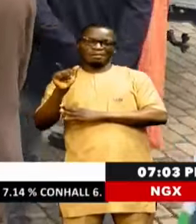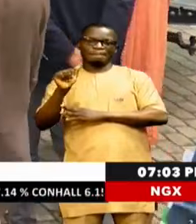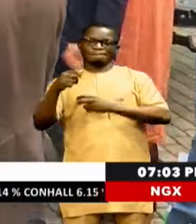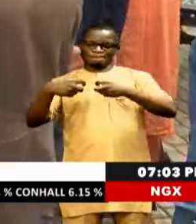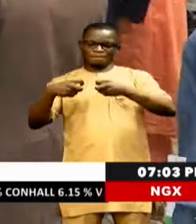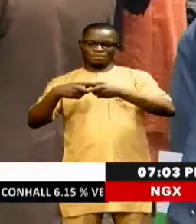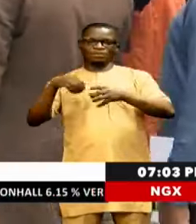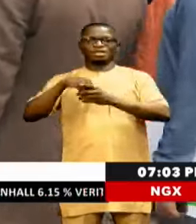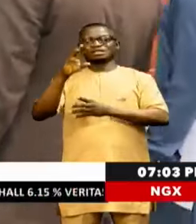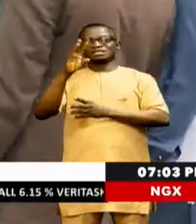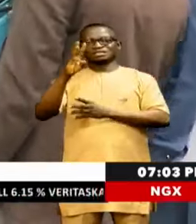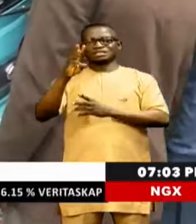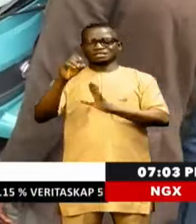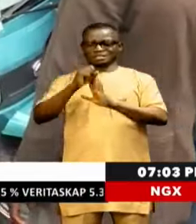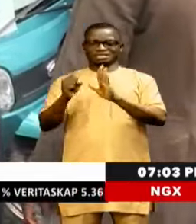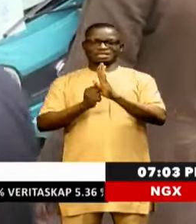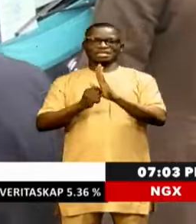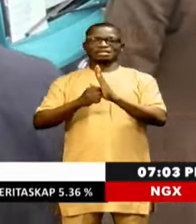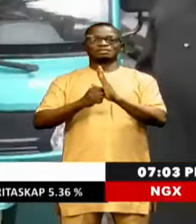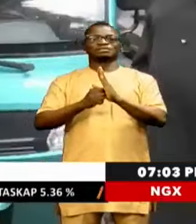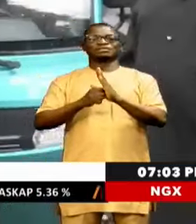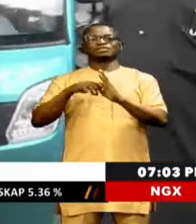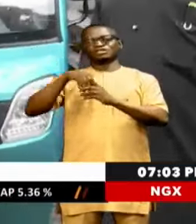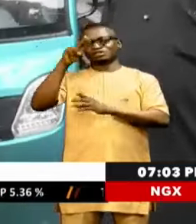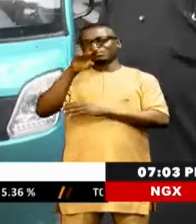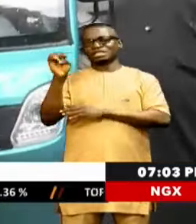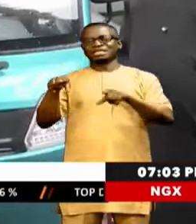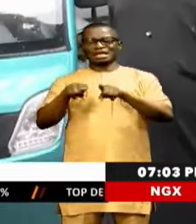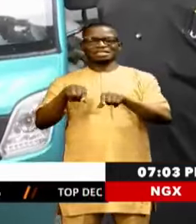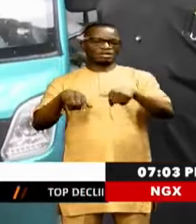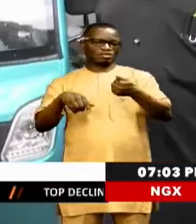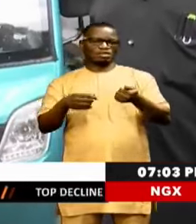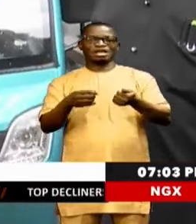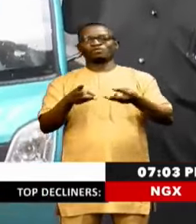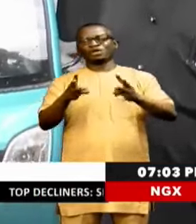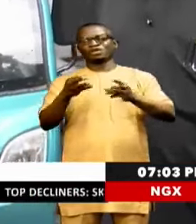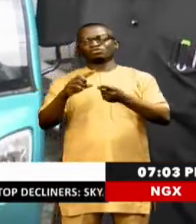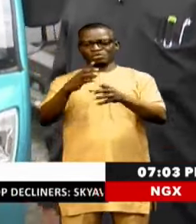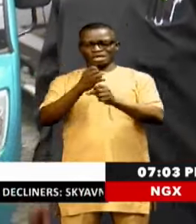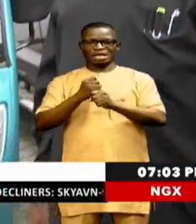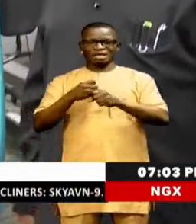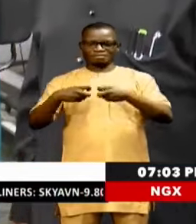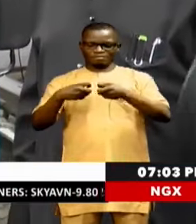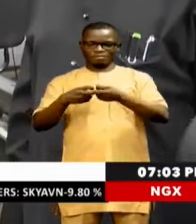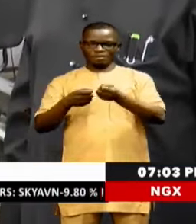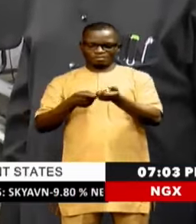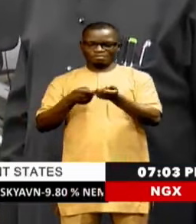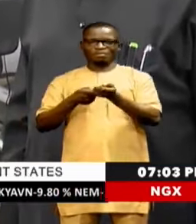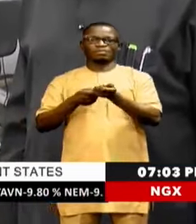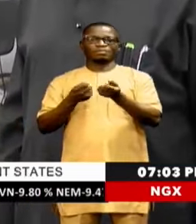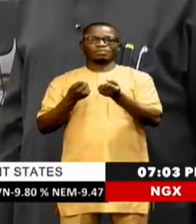each of the 6 states within its jurisdiction as alternative sources of recharging the vehicles.